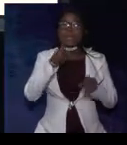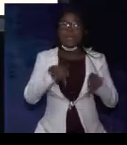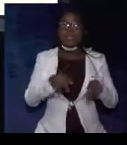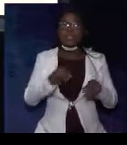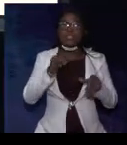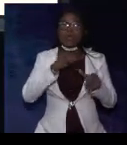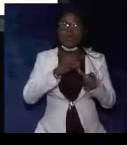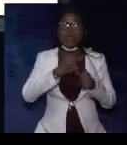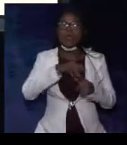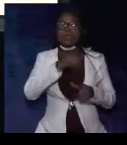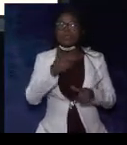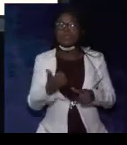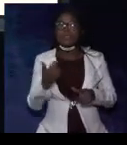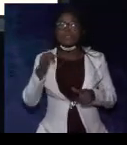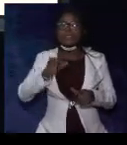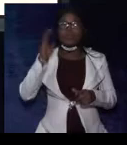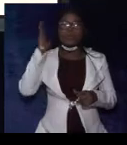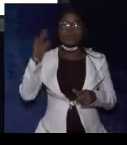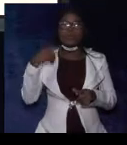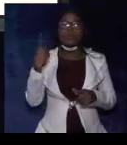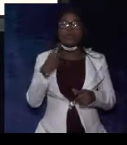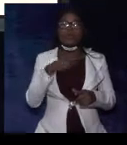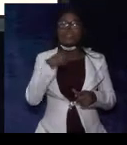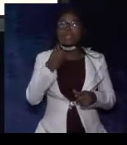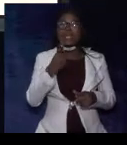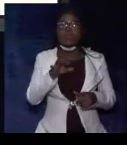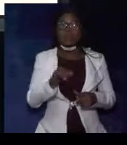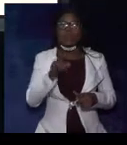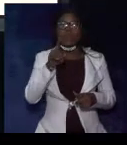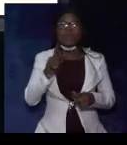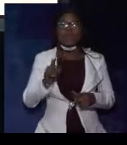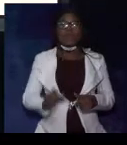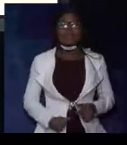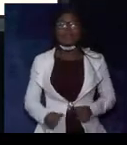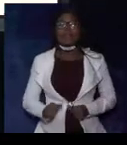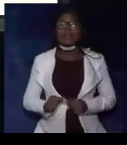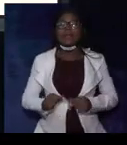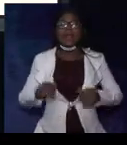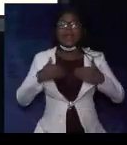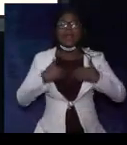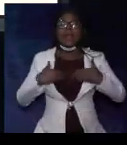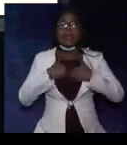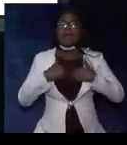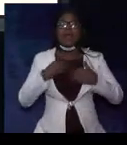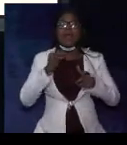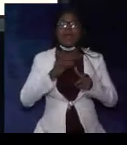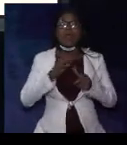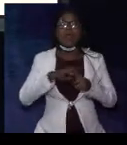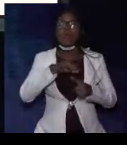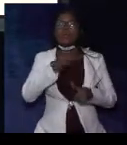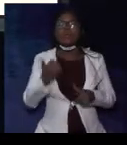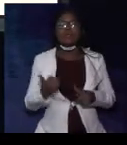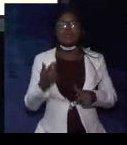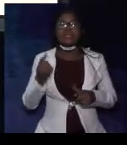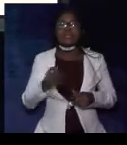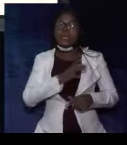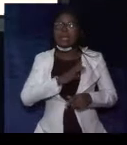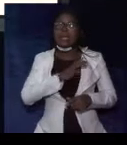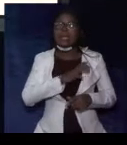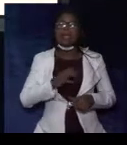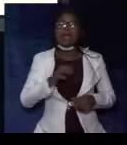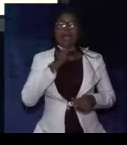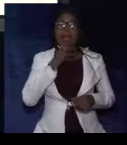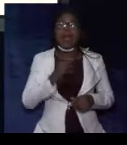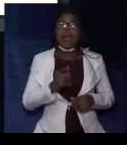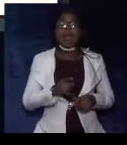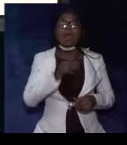the other. They will always tell you about maybe one animal or the other. Those are the characters. The characters are